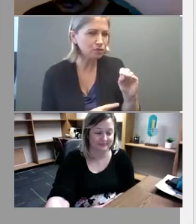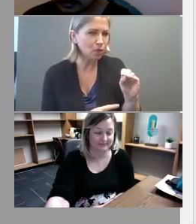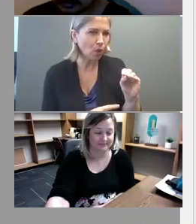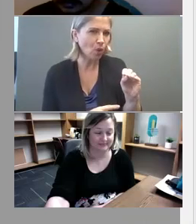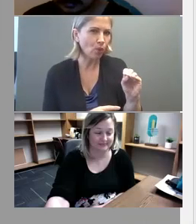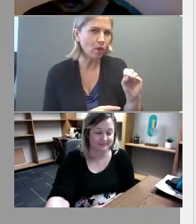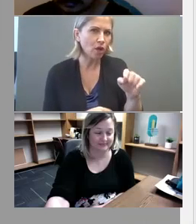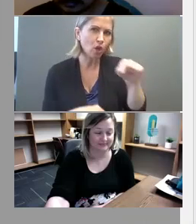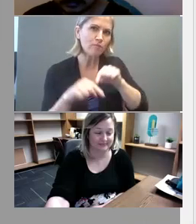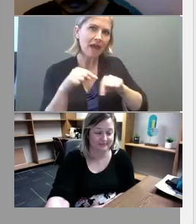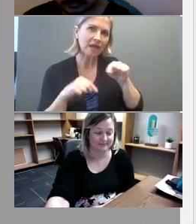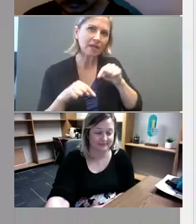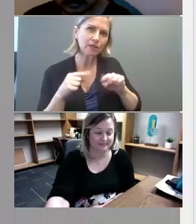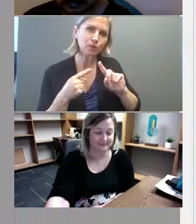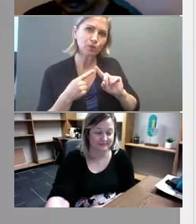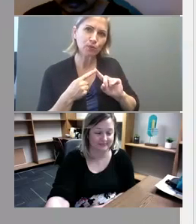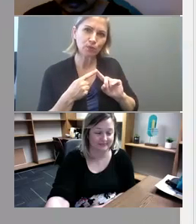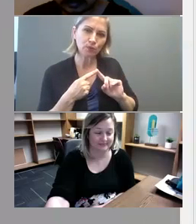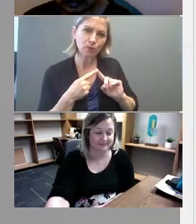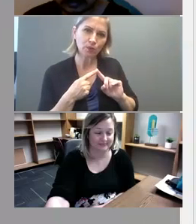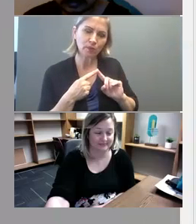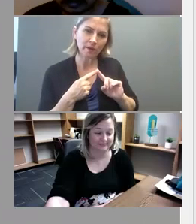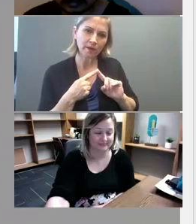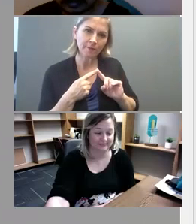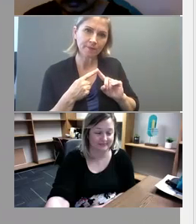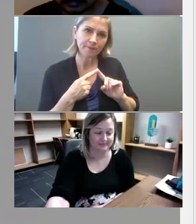Going back to this, go